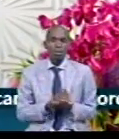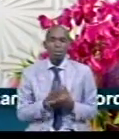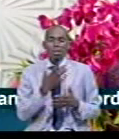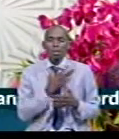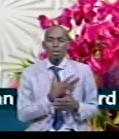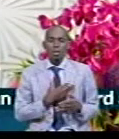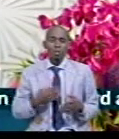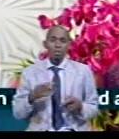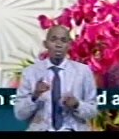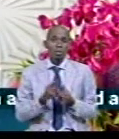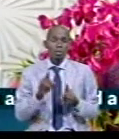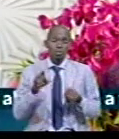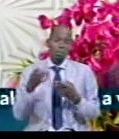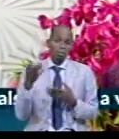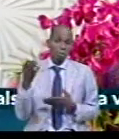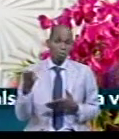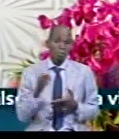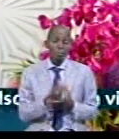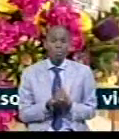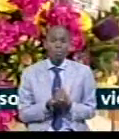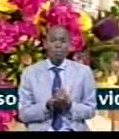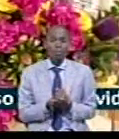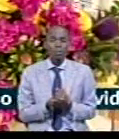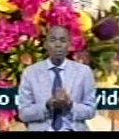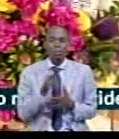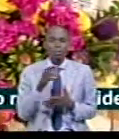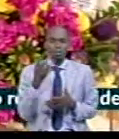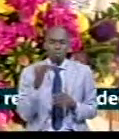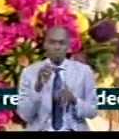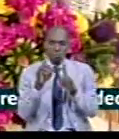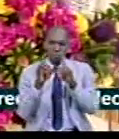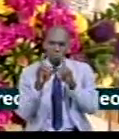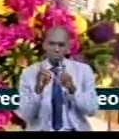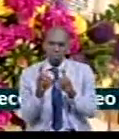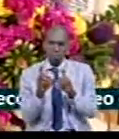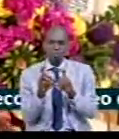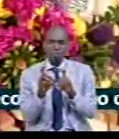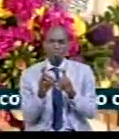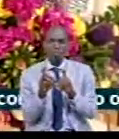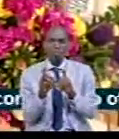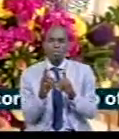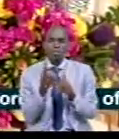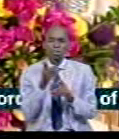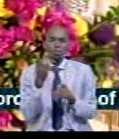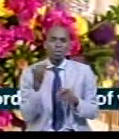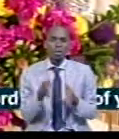review, I was examined and I was asked to see my